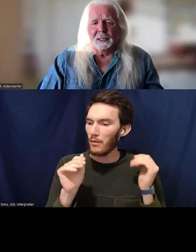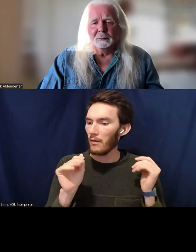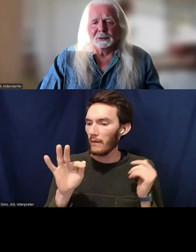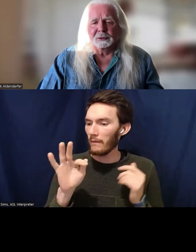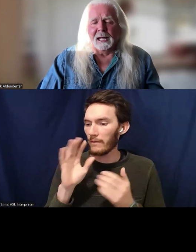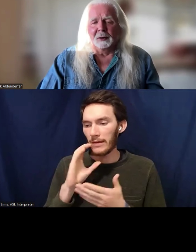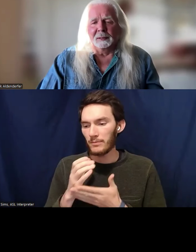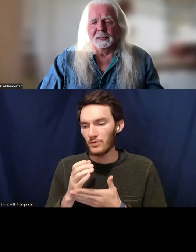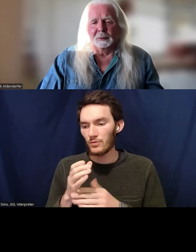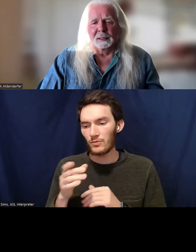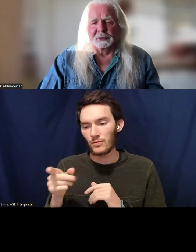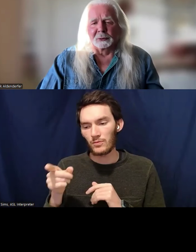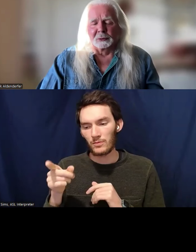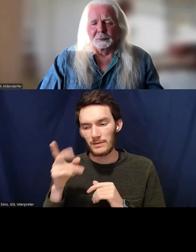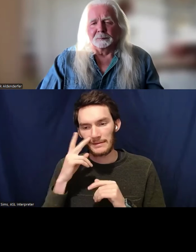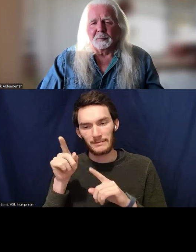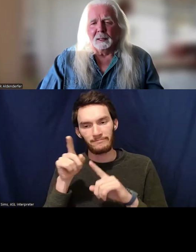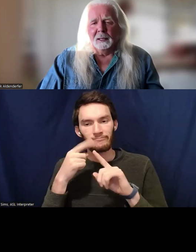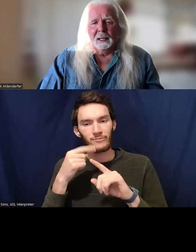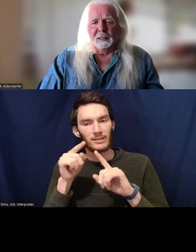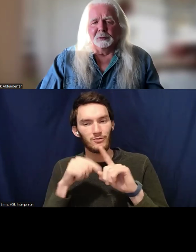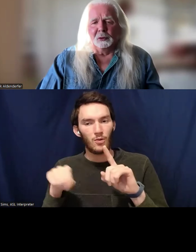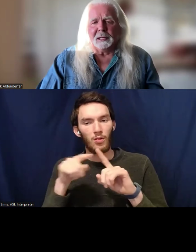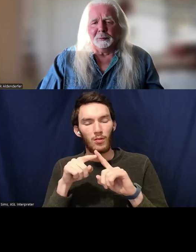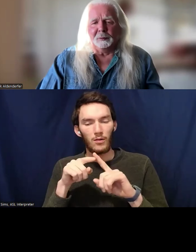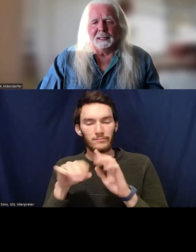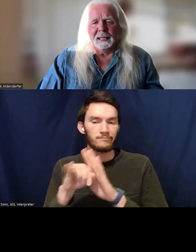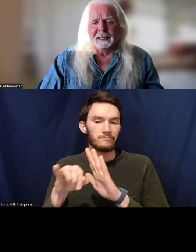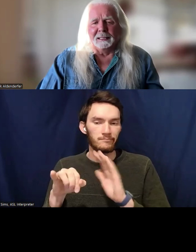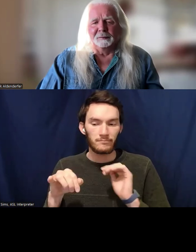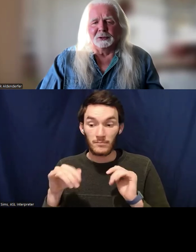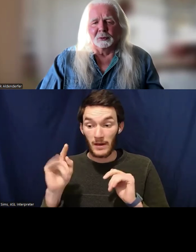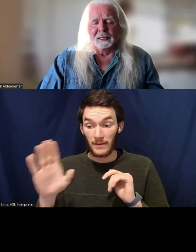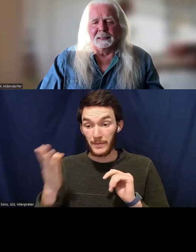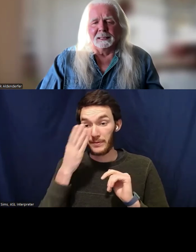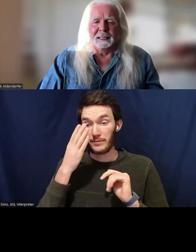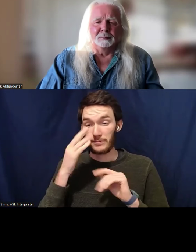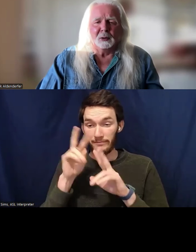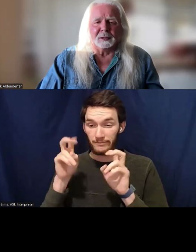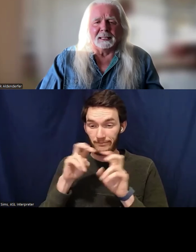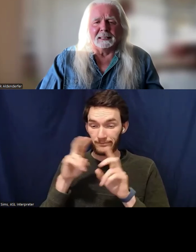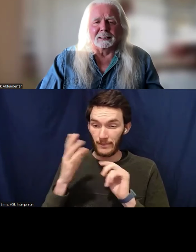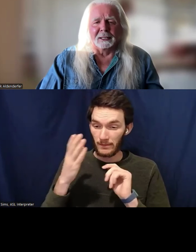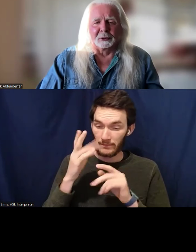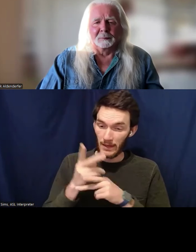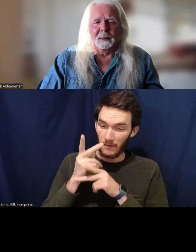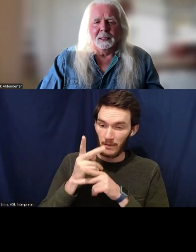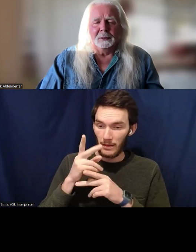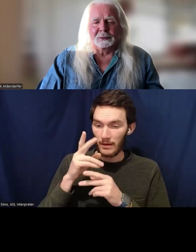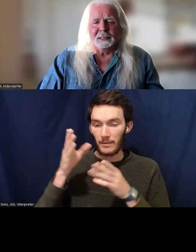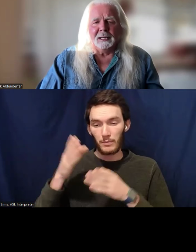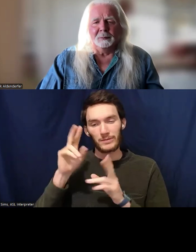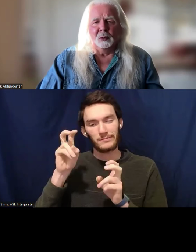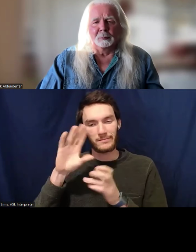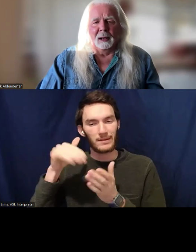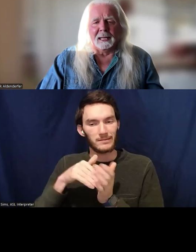image, which is now in the red circle. And if you look carefully at the individual mostly in the center, you'll